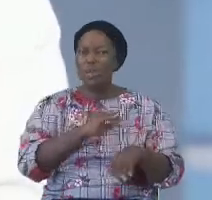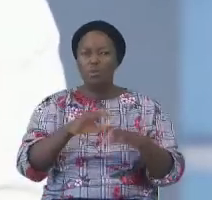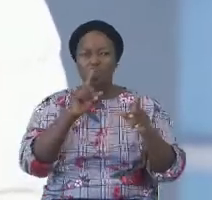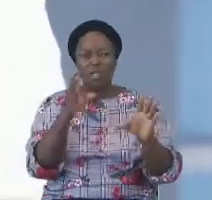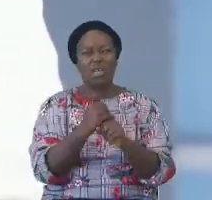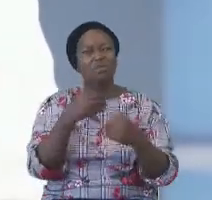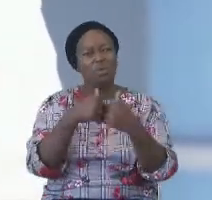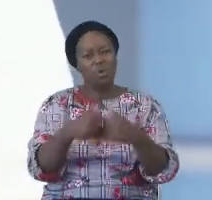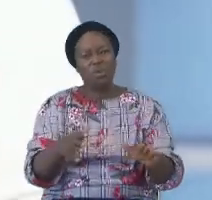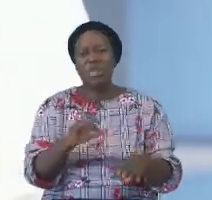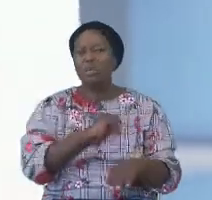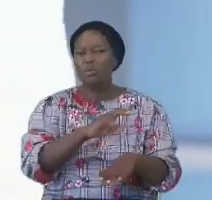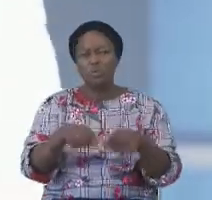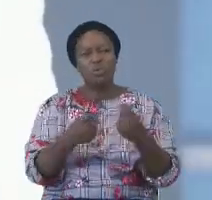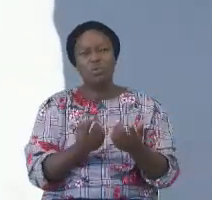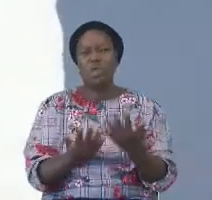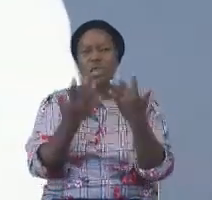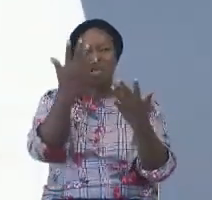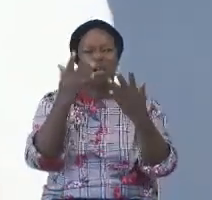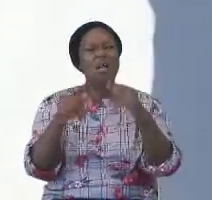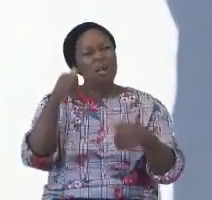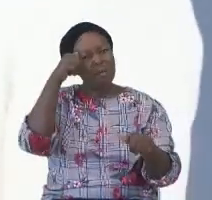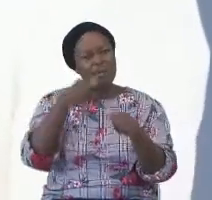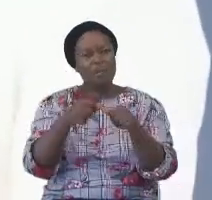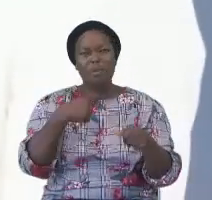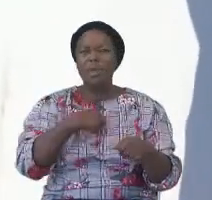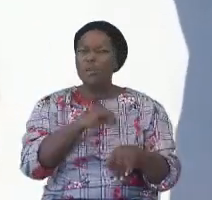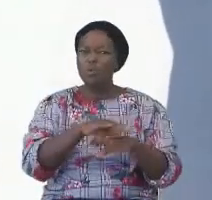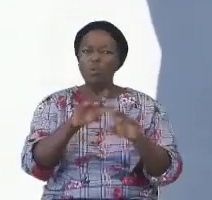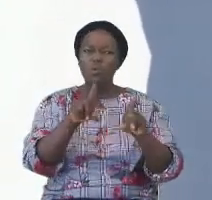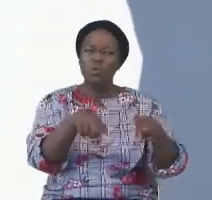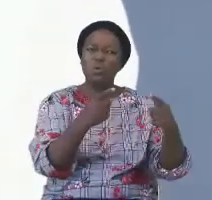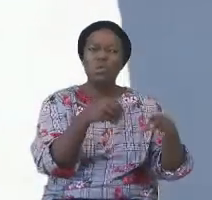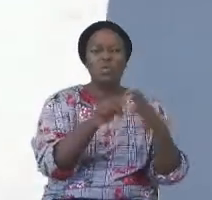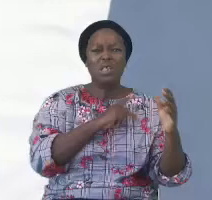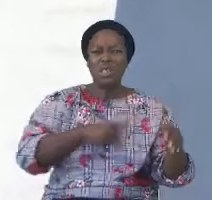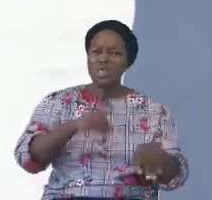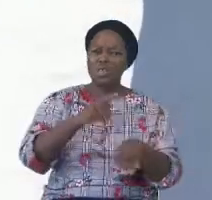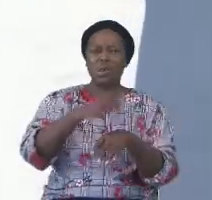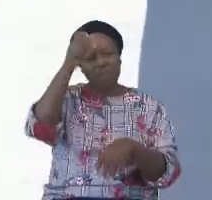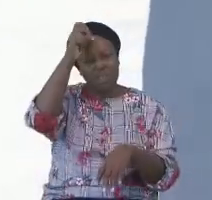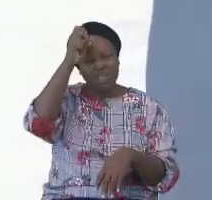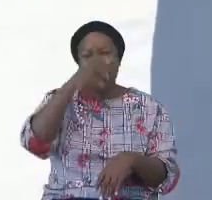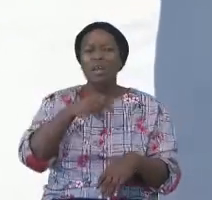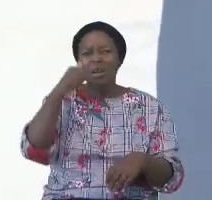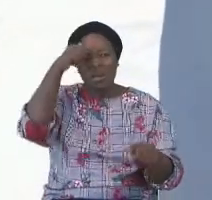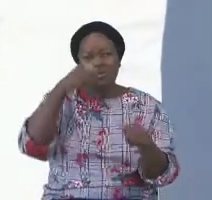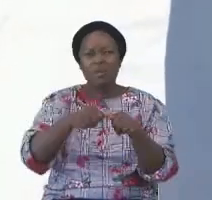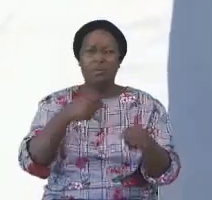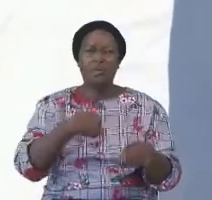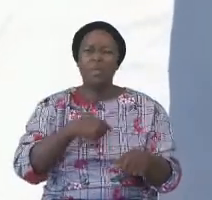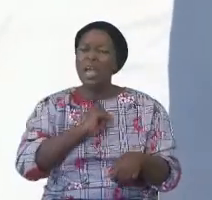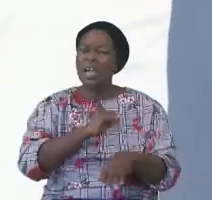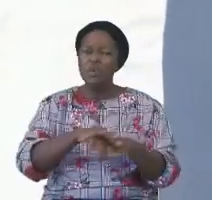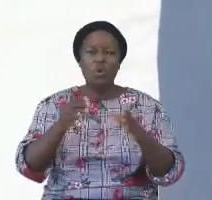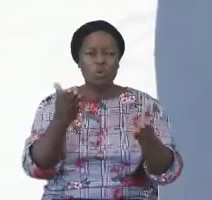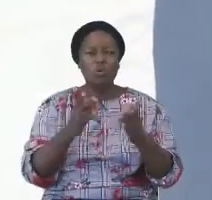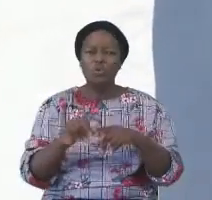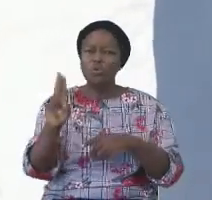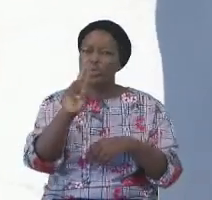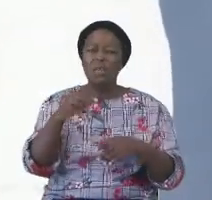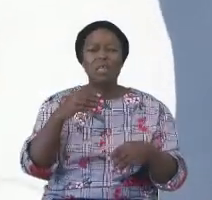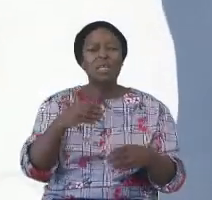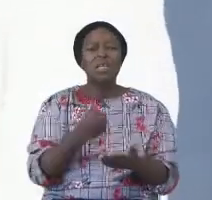perish remember me i don't want to go to hell remember me i don't want to land in in the kingdom of